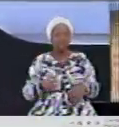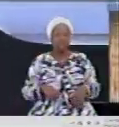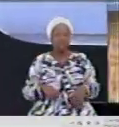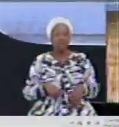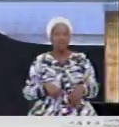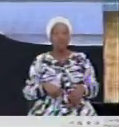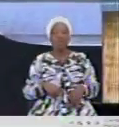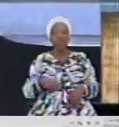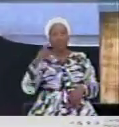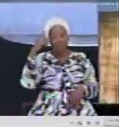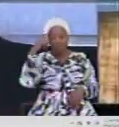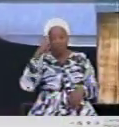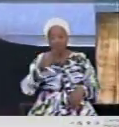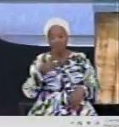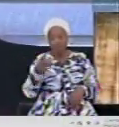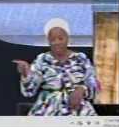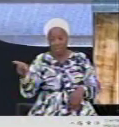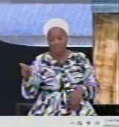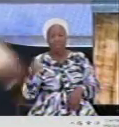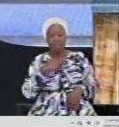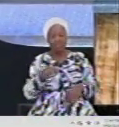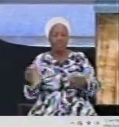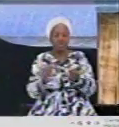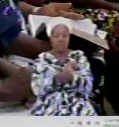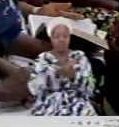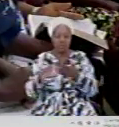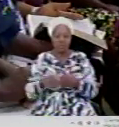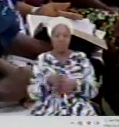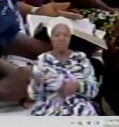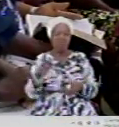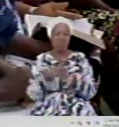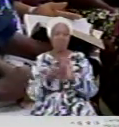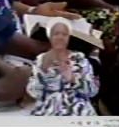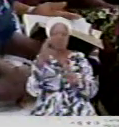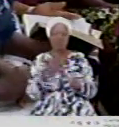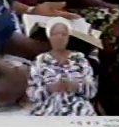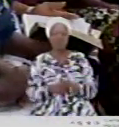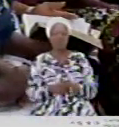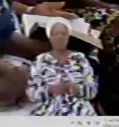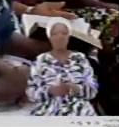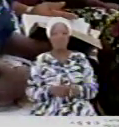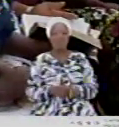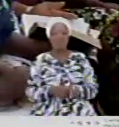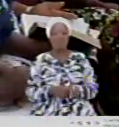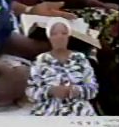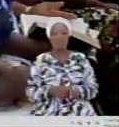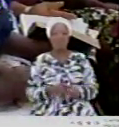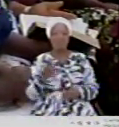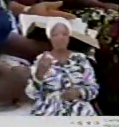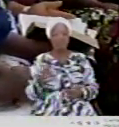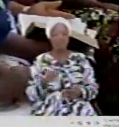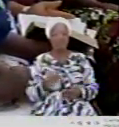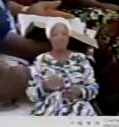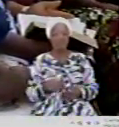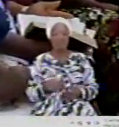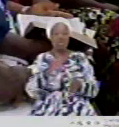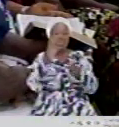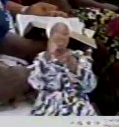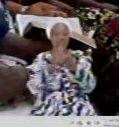will act destructively. We're looking at chapter